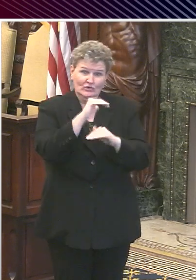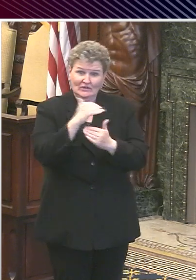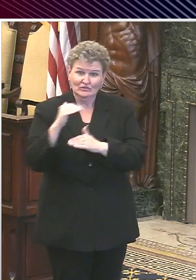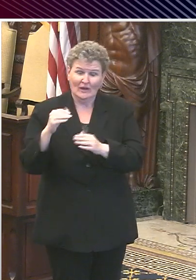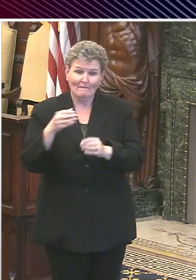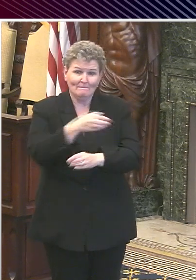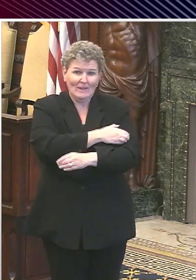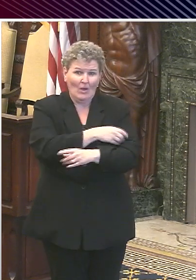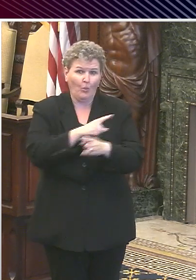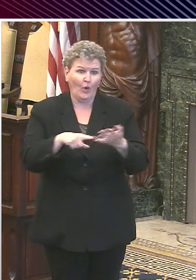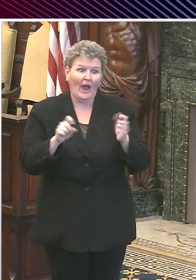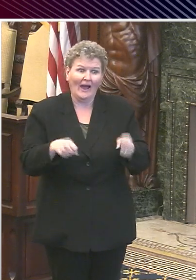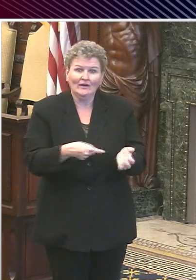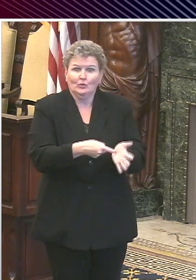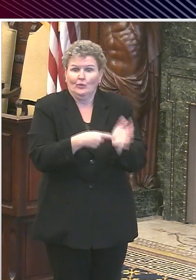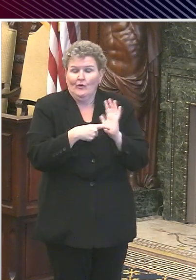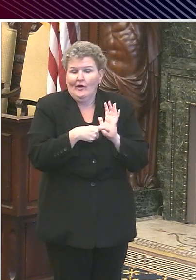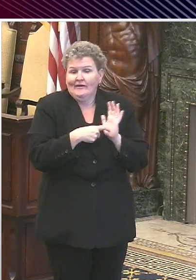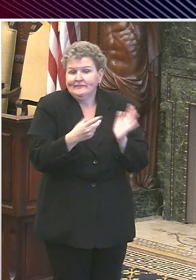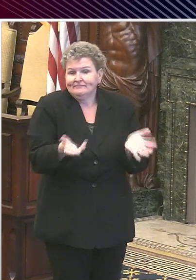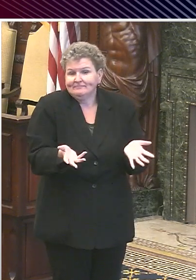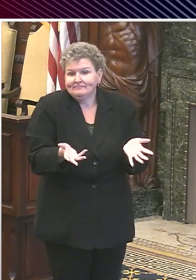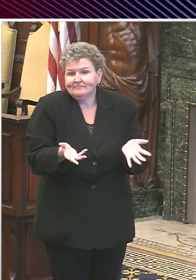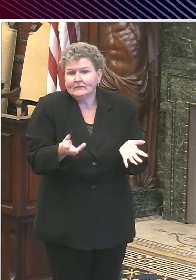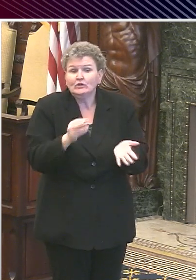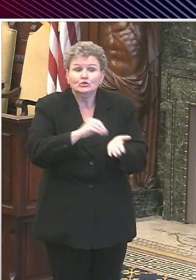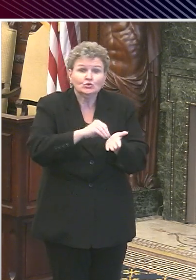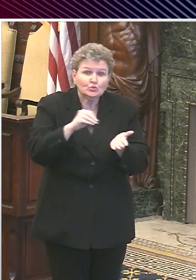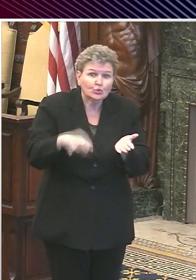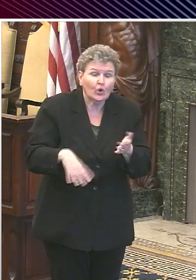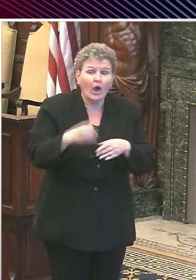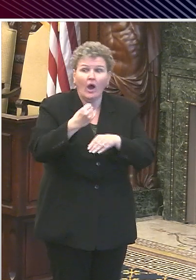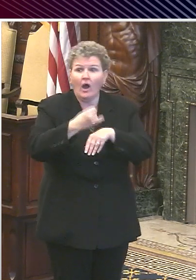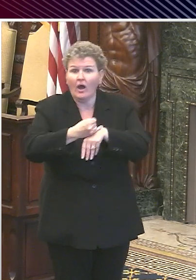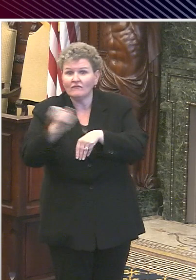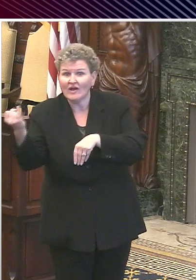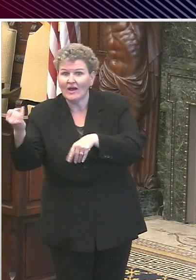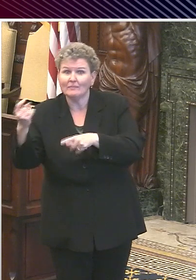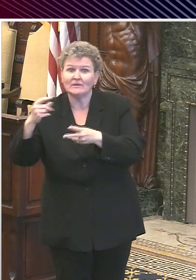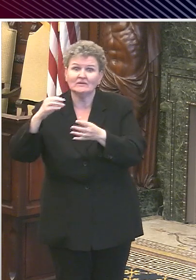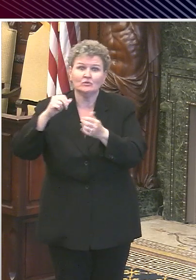we saw, with a very large number of students living off campus, that just became too high risk a situation.